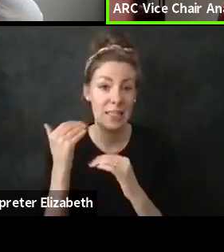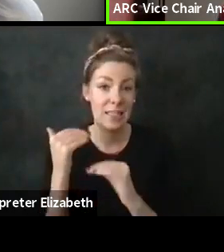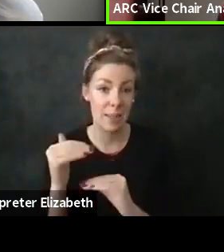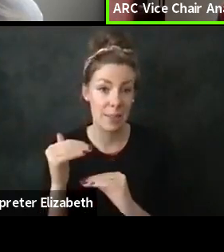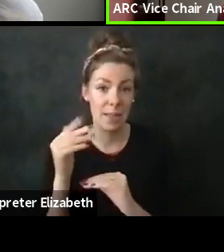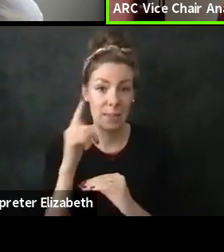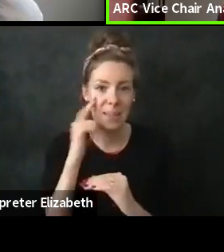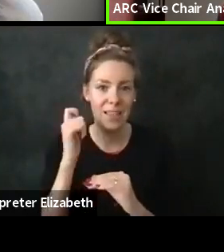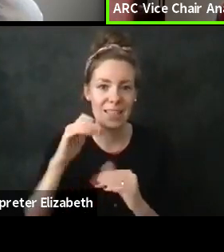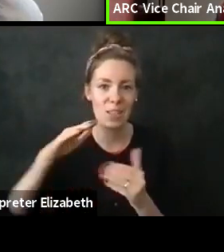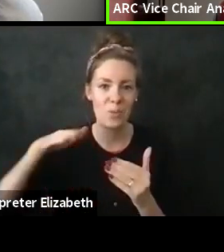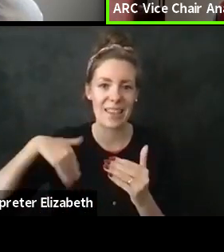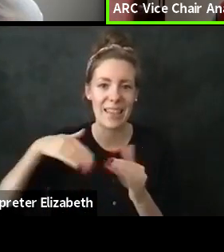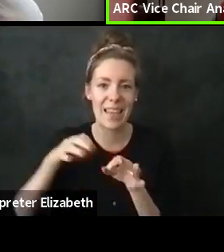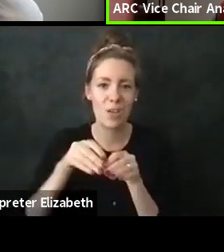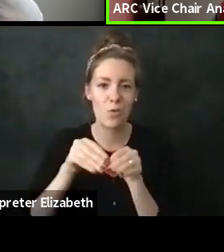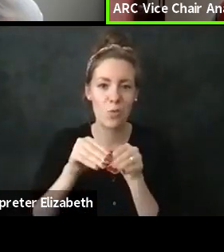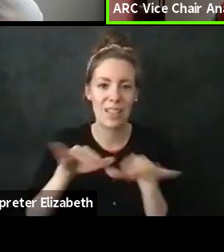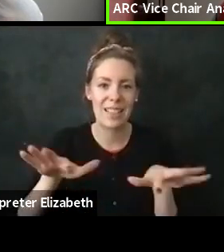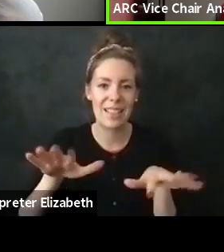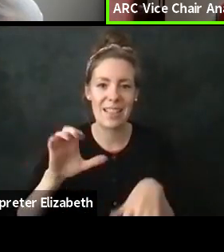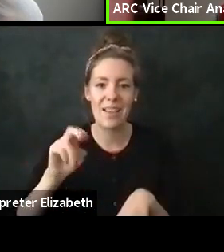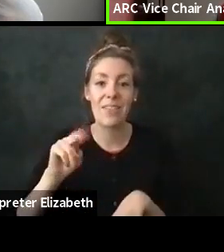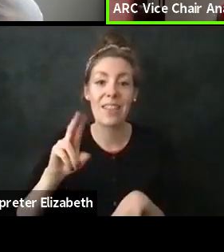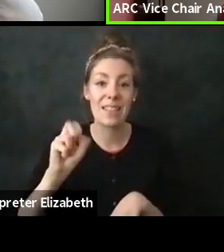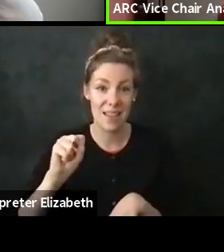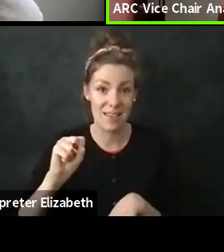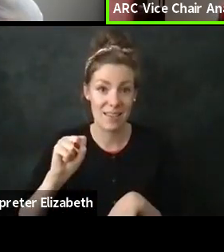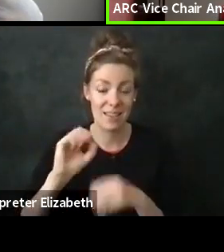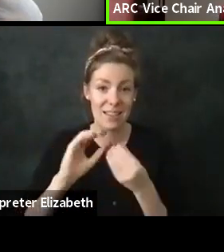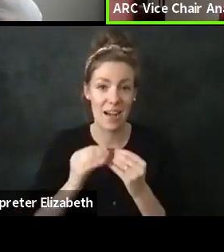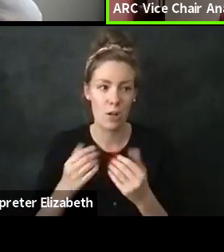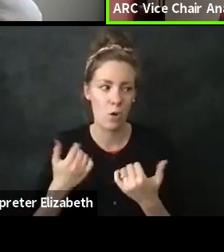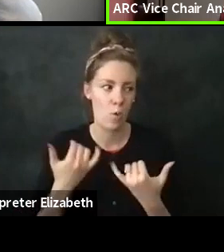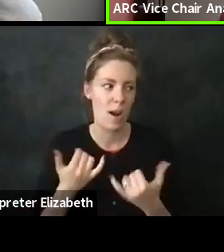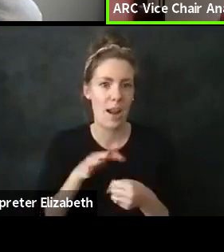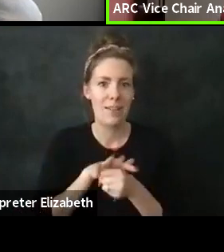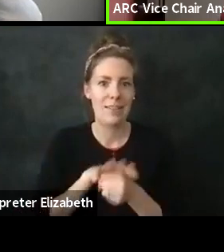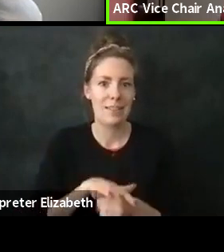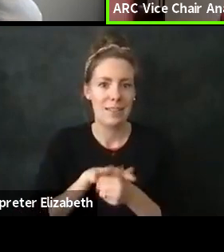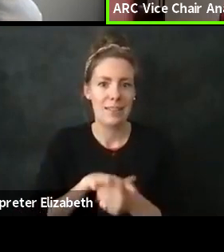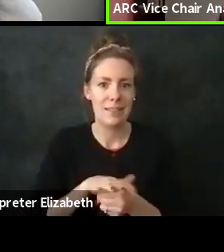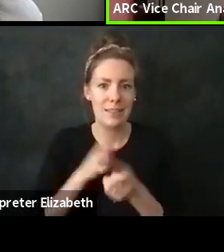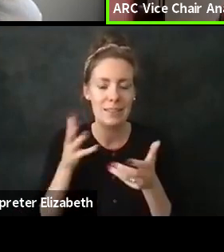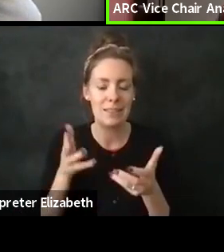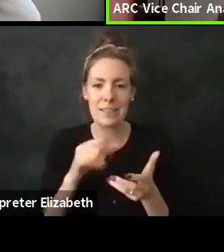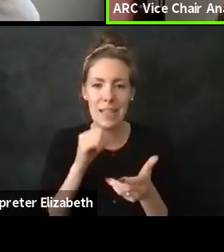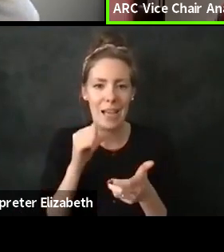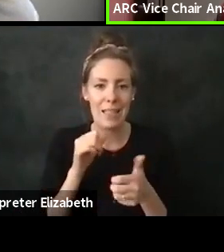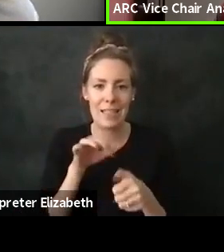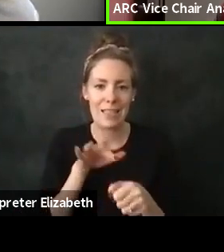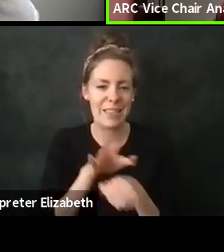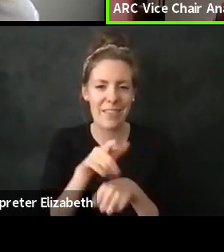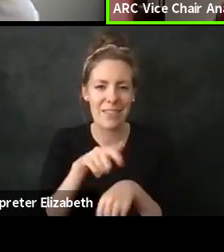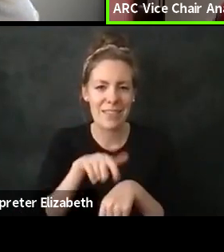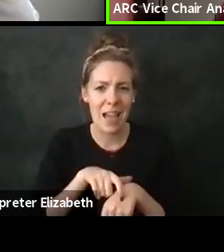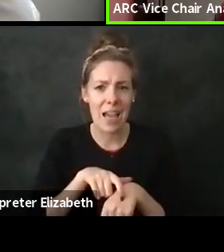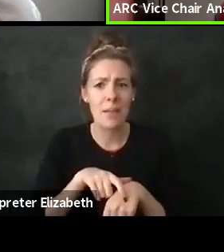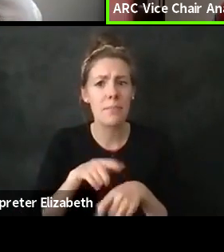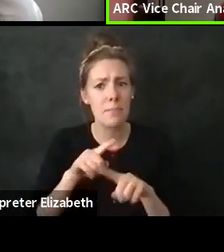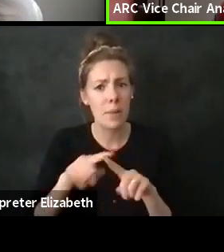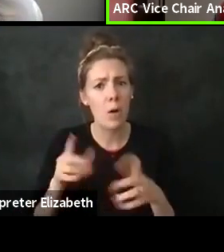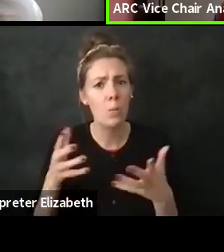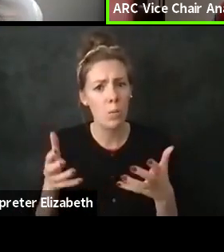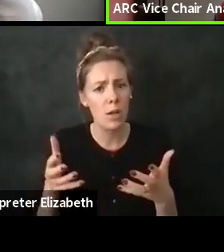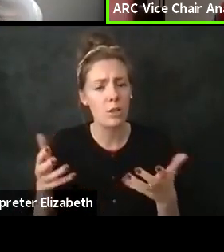late release of the census data. So we're under a lot of pressure and we don't have a lot of time, but we do wanna make the best